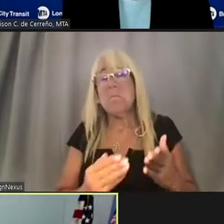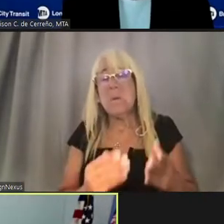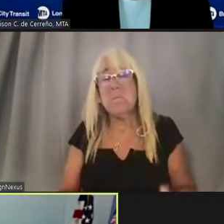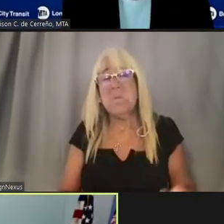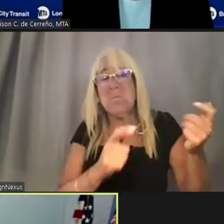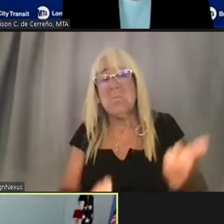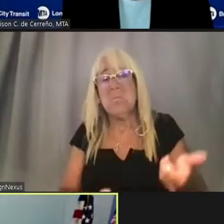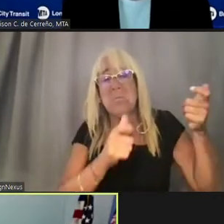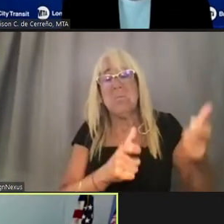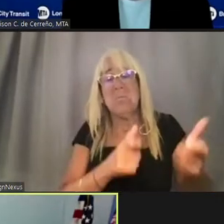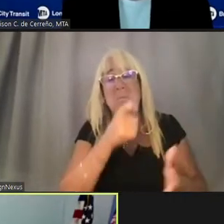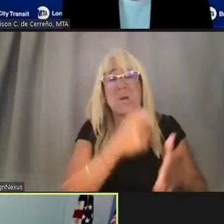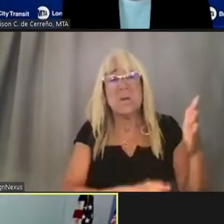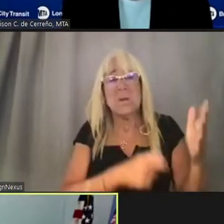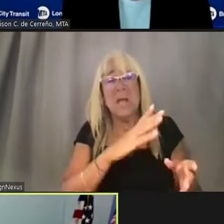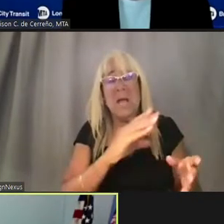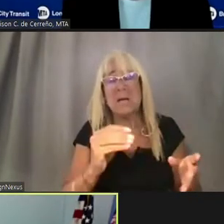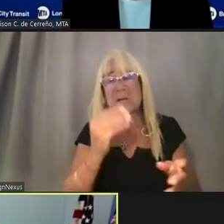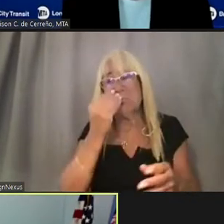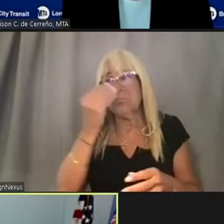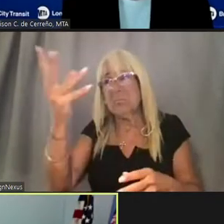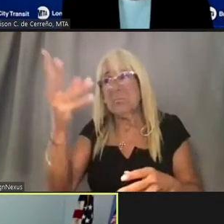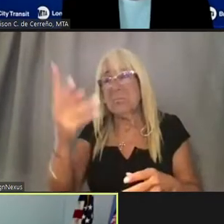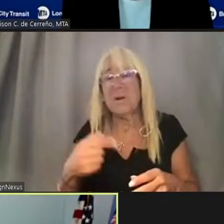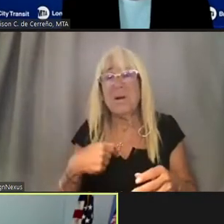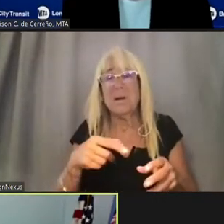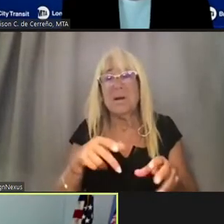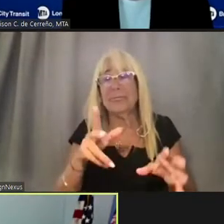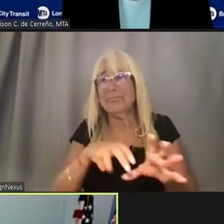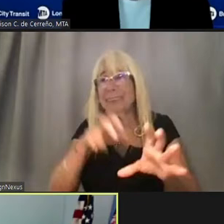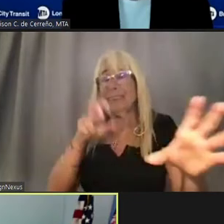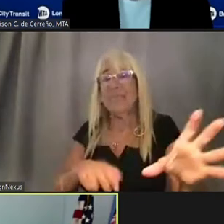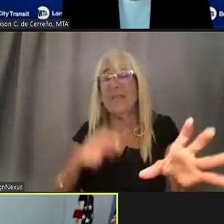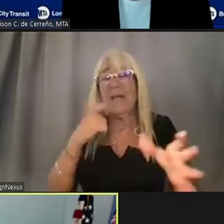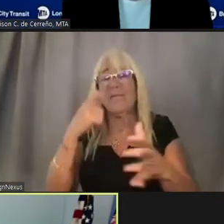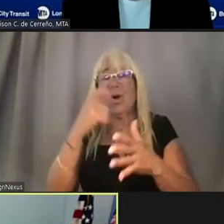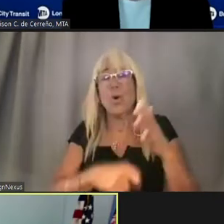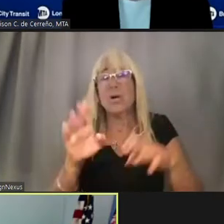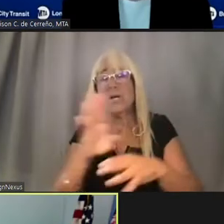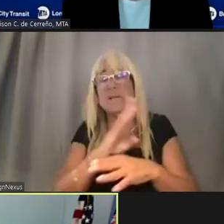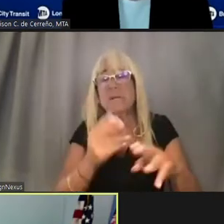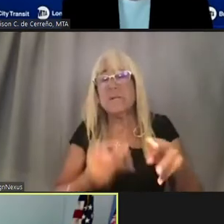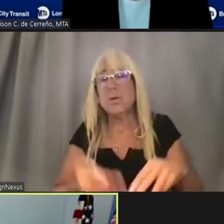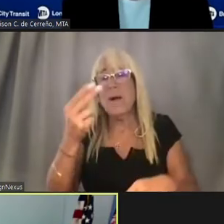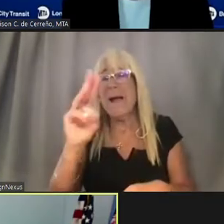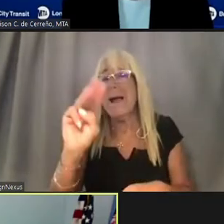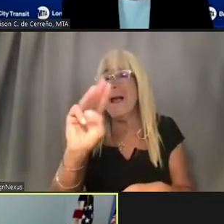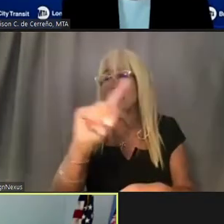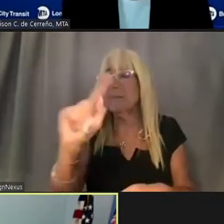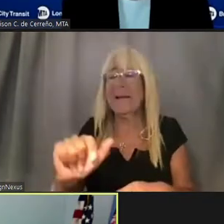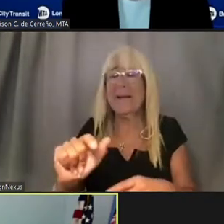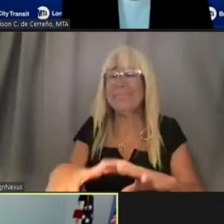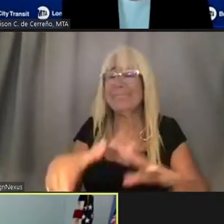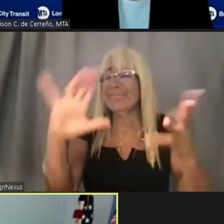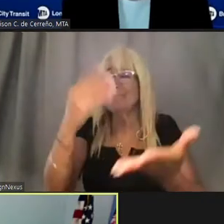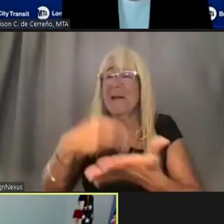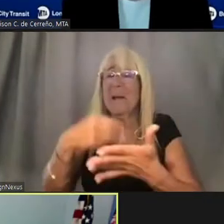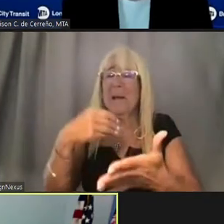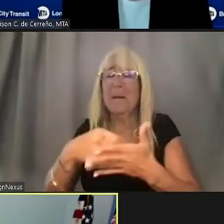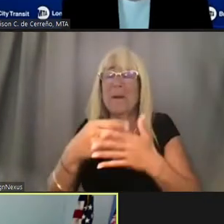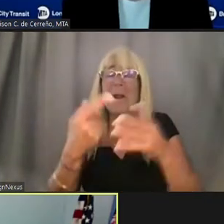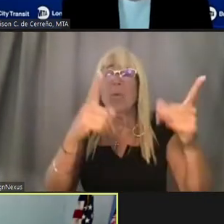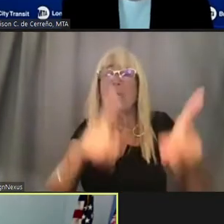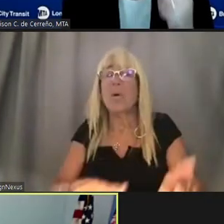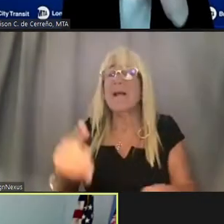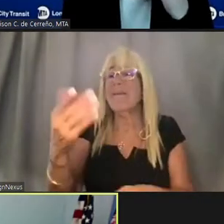us as a market if the cost of doing business becomes too high the MTA is notorious for mismanaging funds what happened to